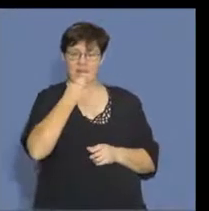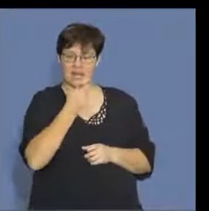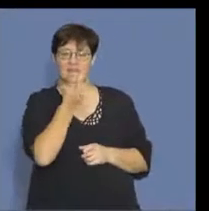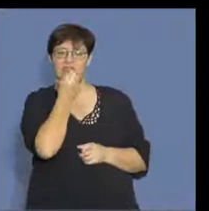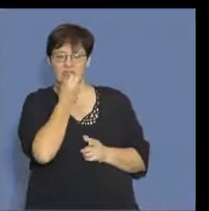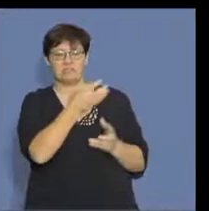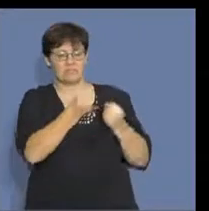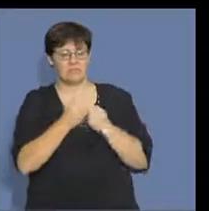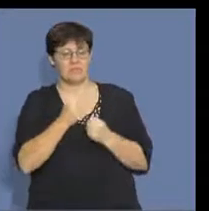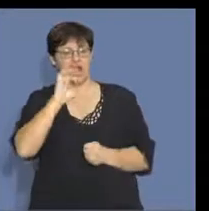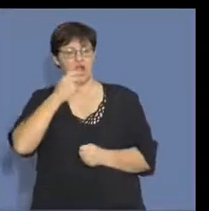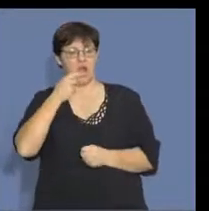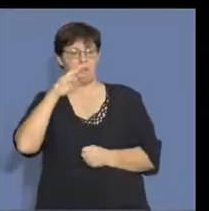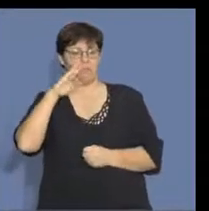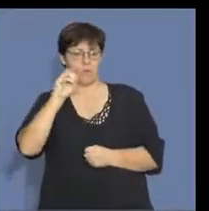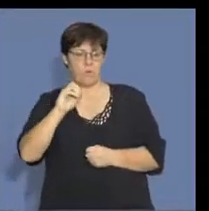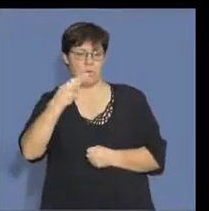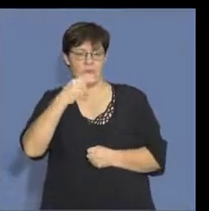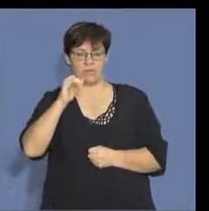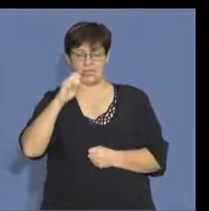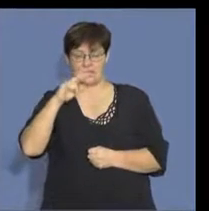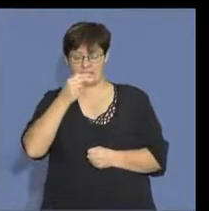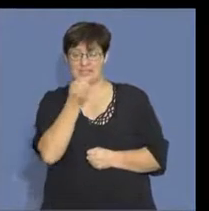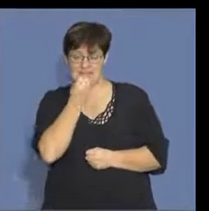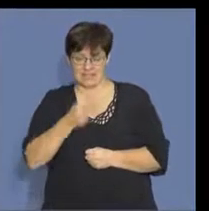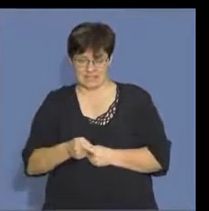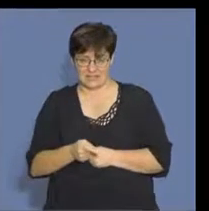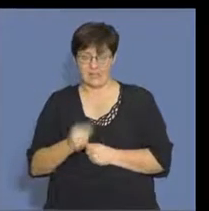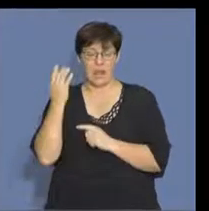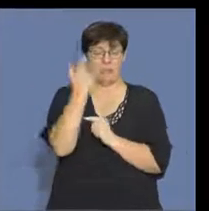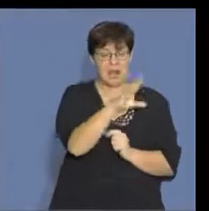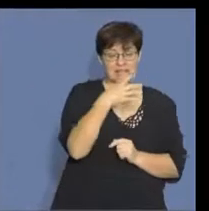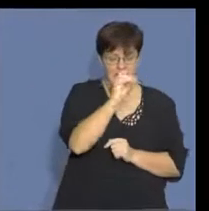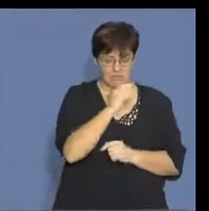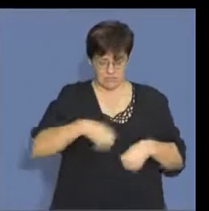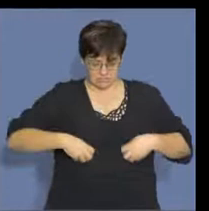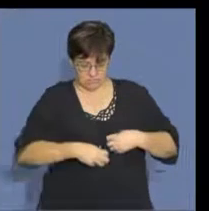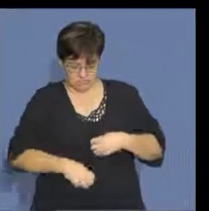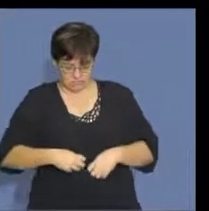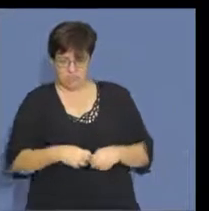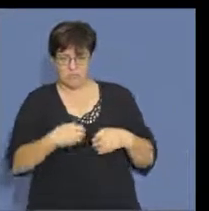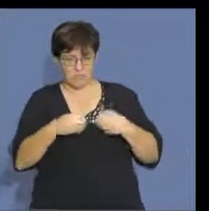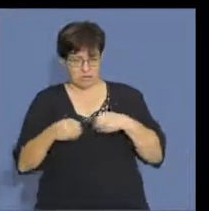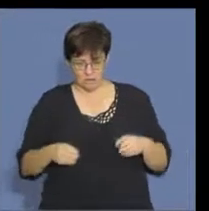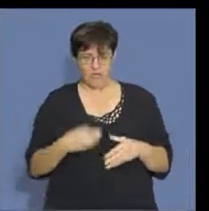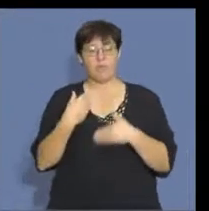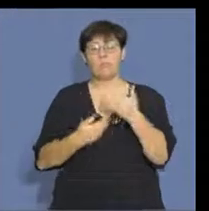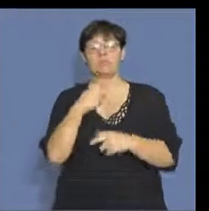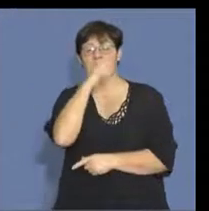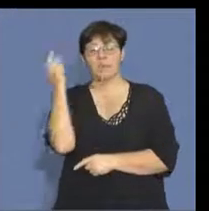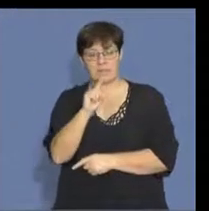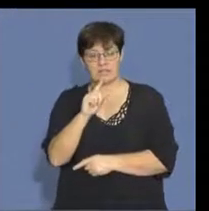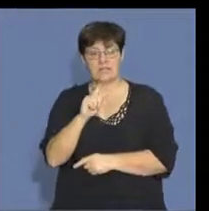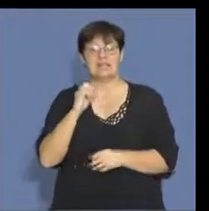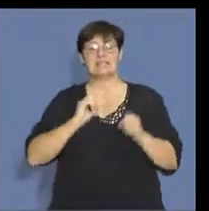the carbohydrates. Plants and animals break down these organic molecules during a process called